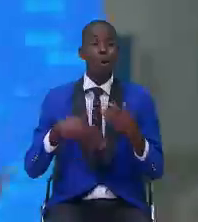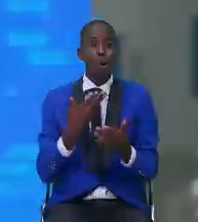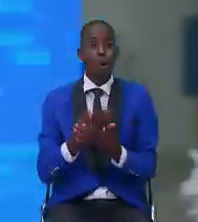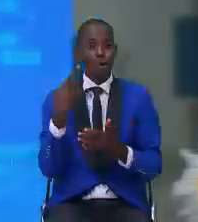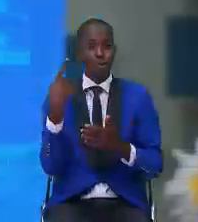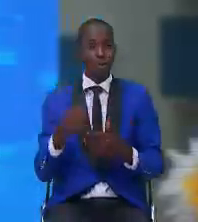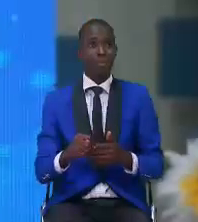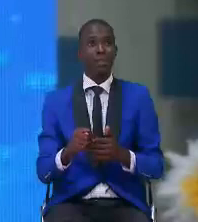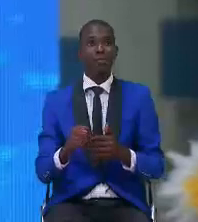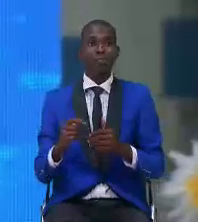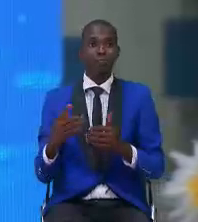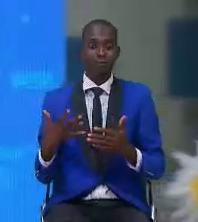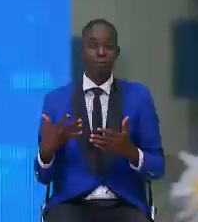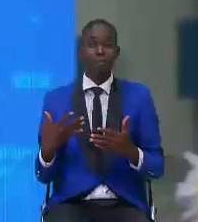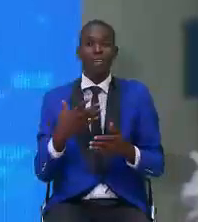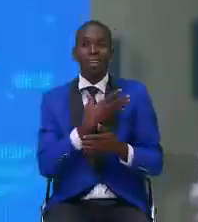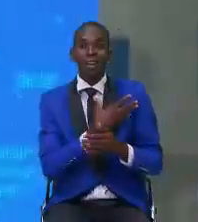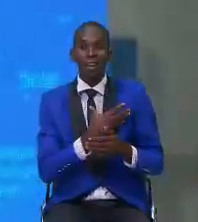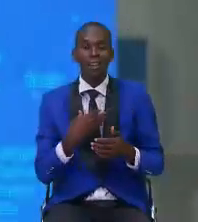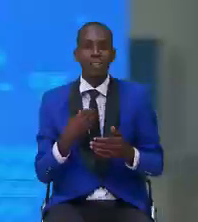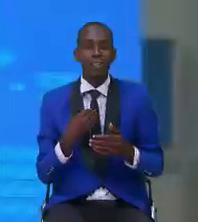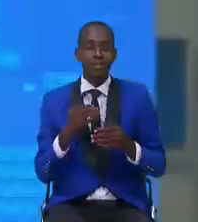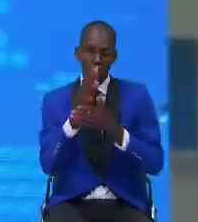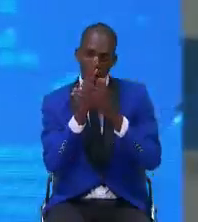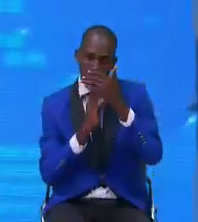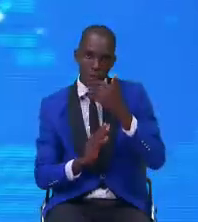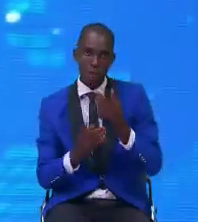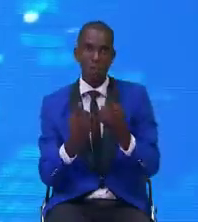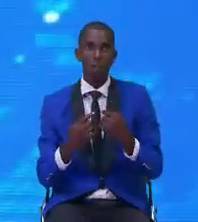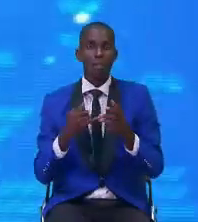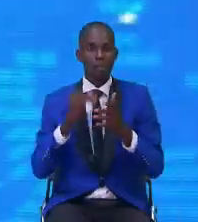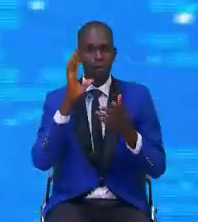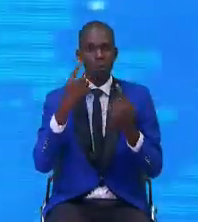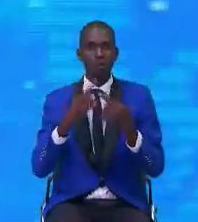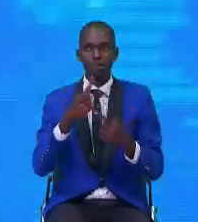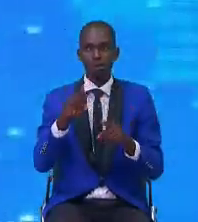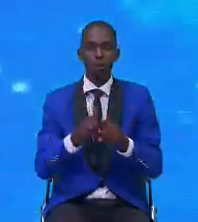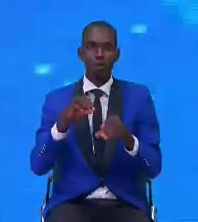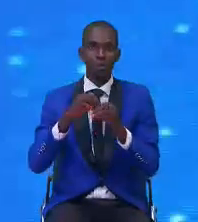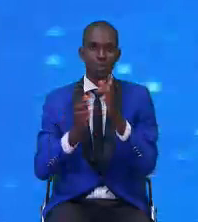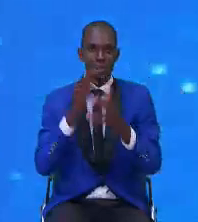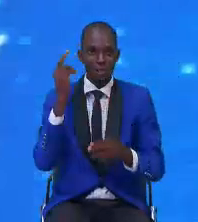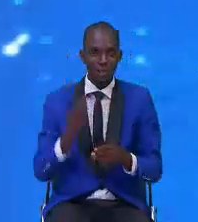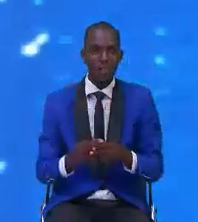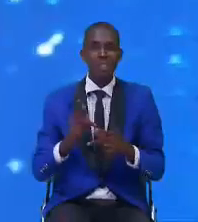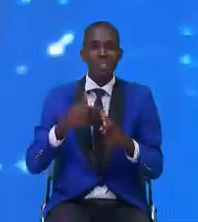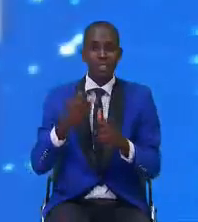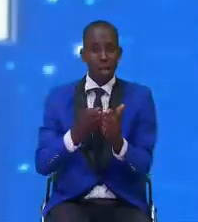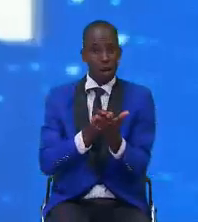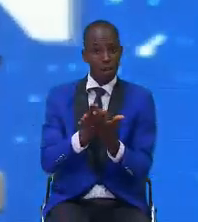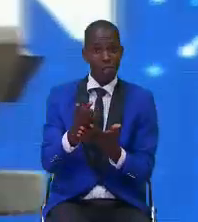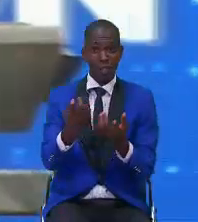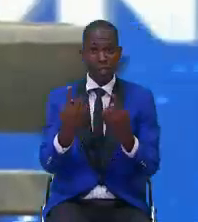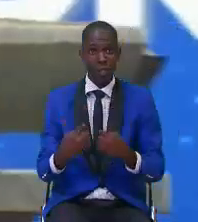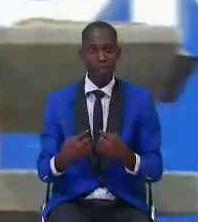were broken down. As humility came, it will come to you. And then honesty came,